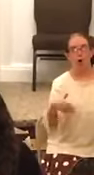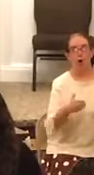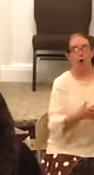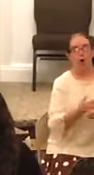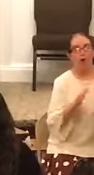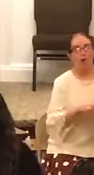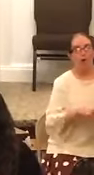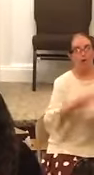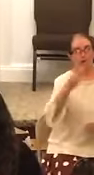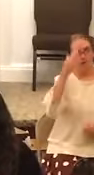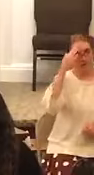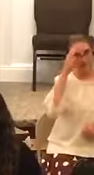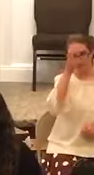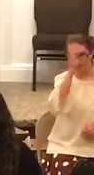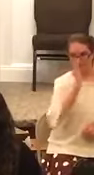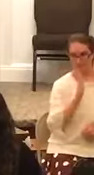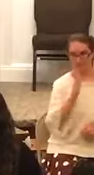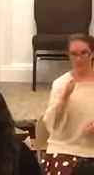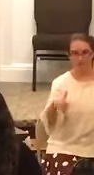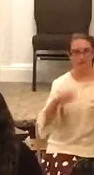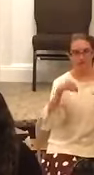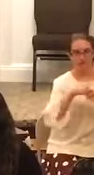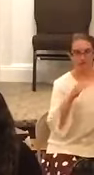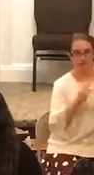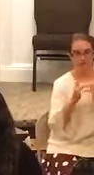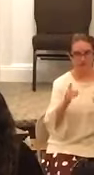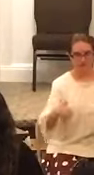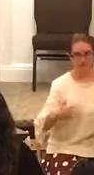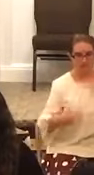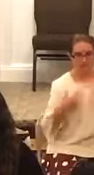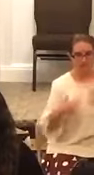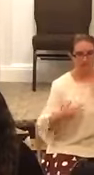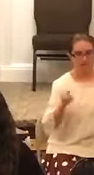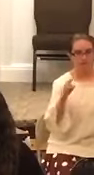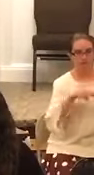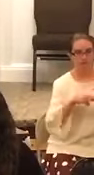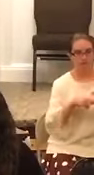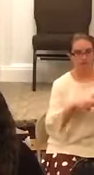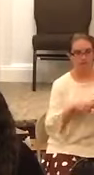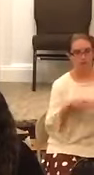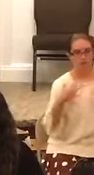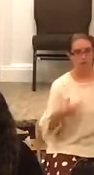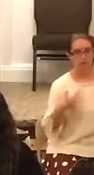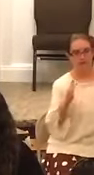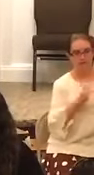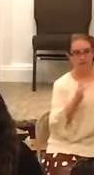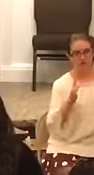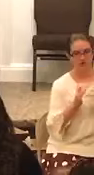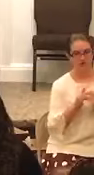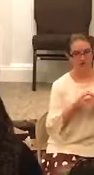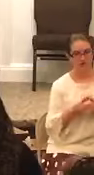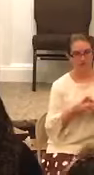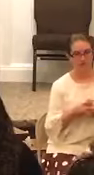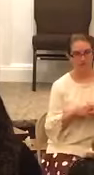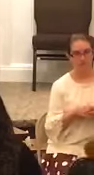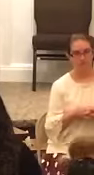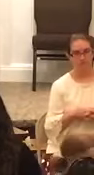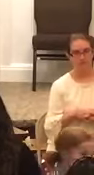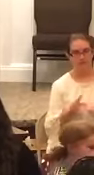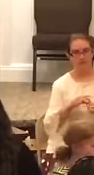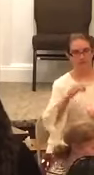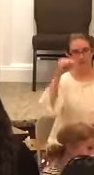of the Godhead dwelt in Jesus bodily. So that body sitting on the throne is the body of Jesus. Hallelujah. And guess where